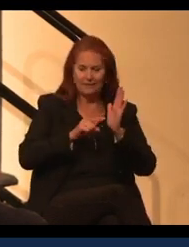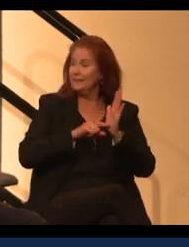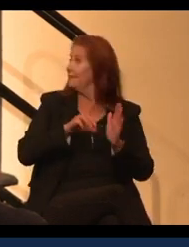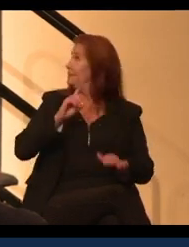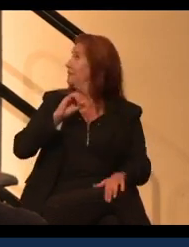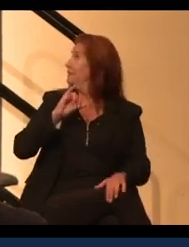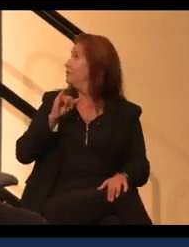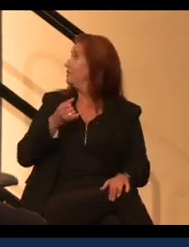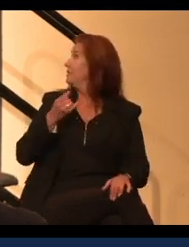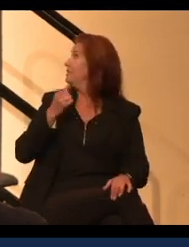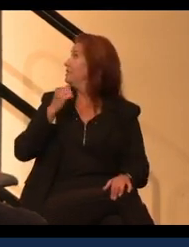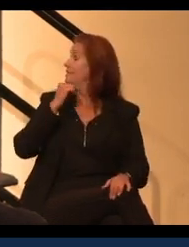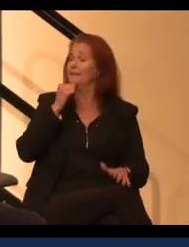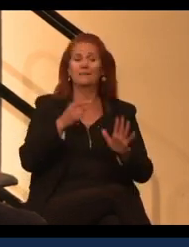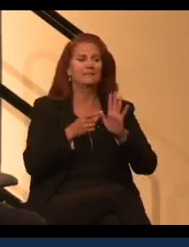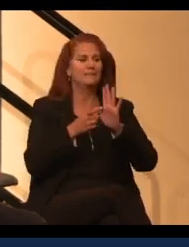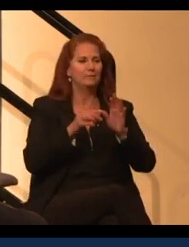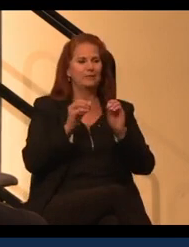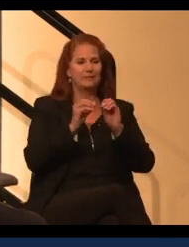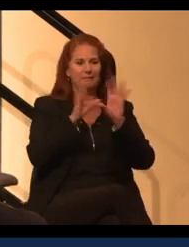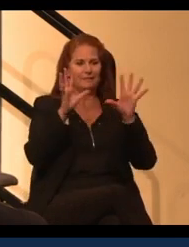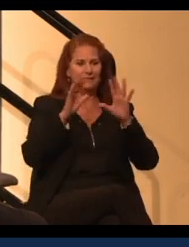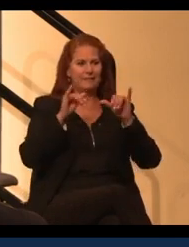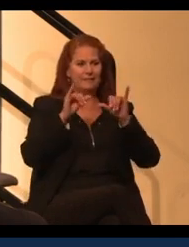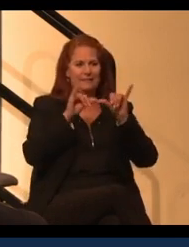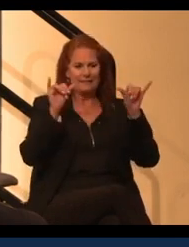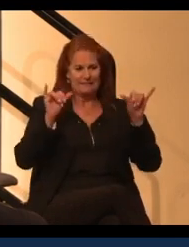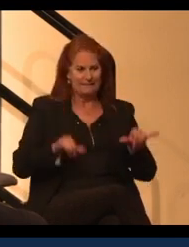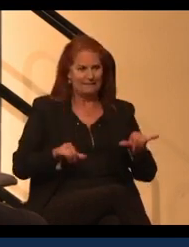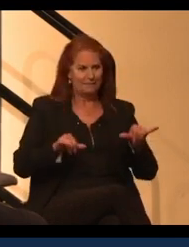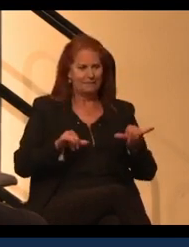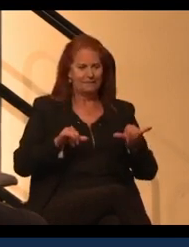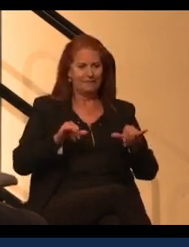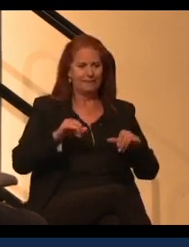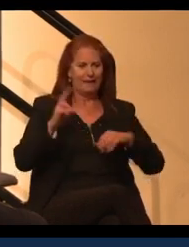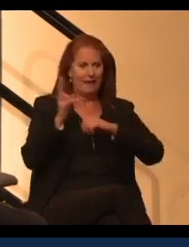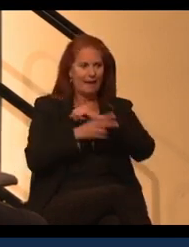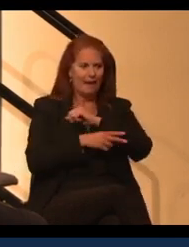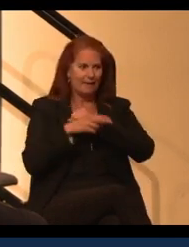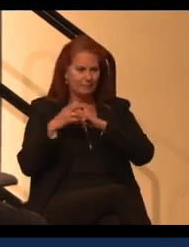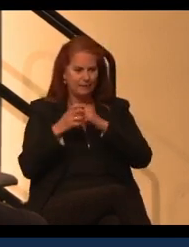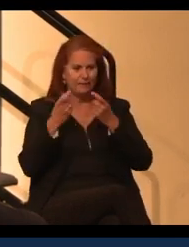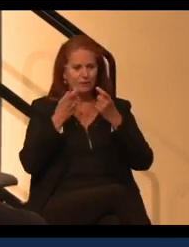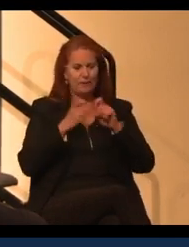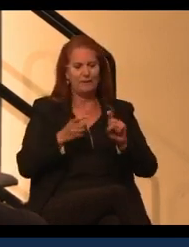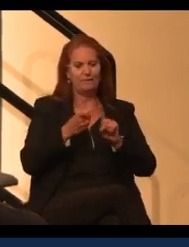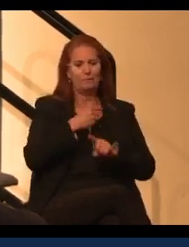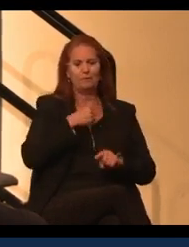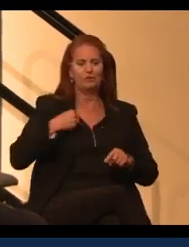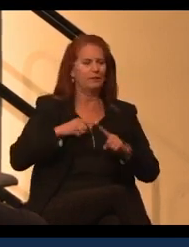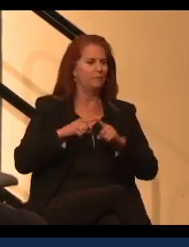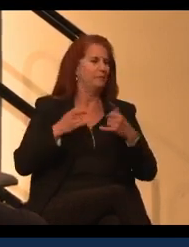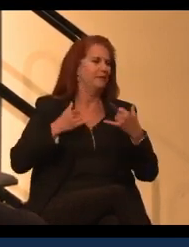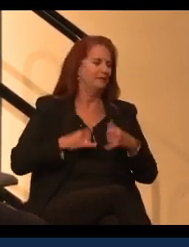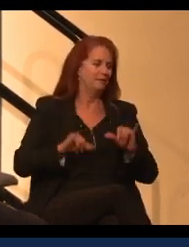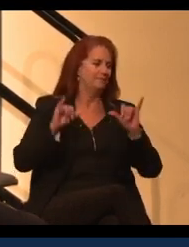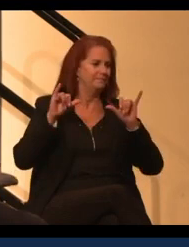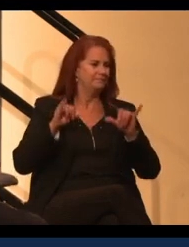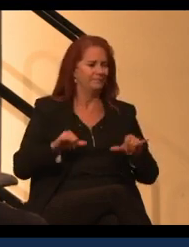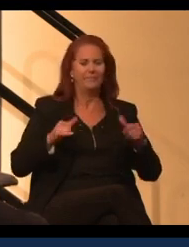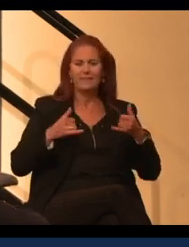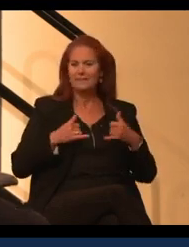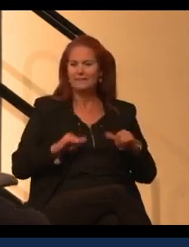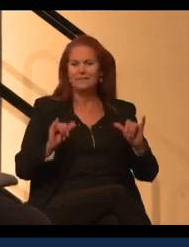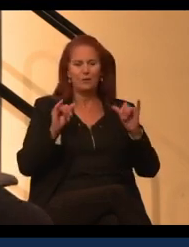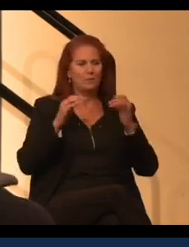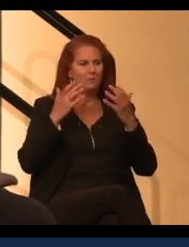Justice has not demonstrated there's clear systematic espionage that's happening from China, and yet, nevertheless, they still